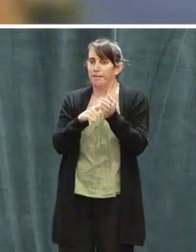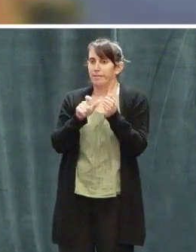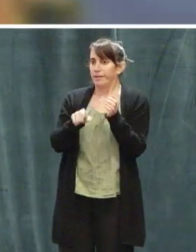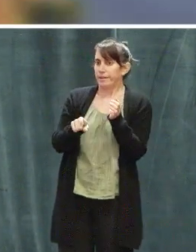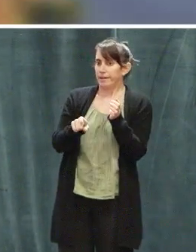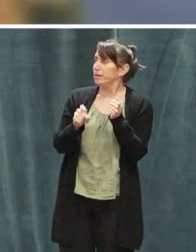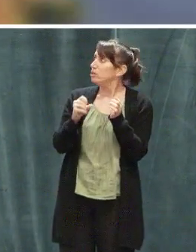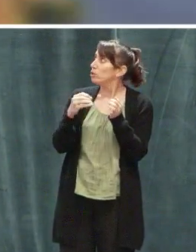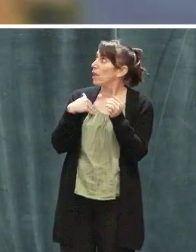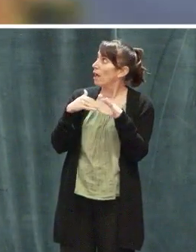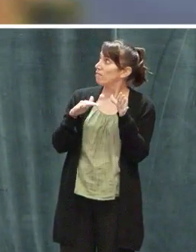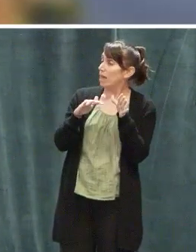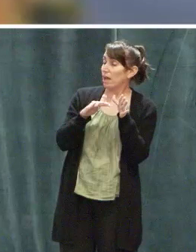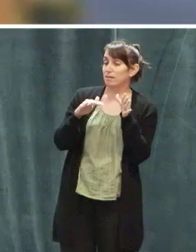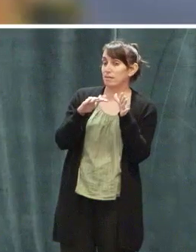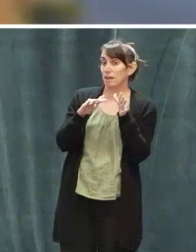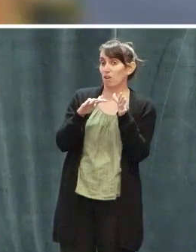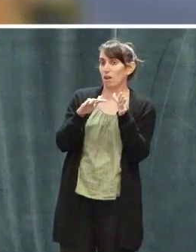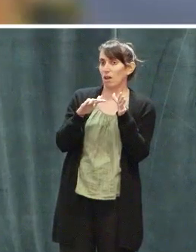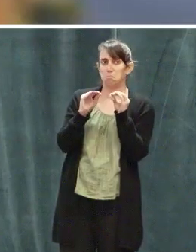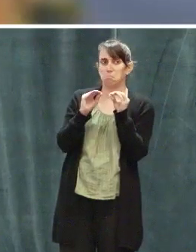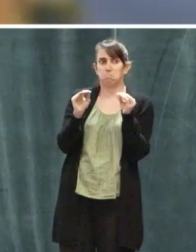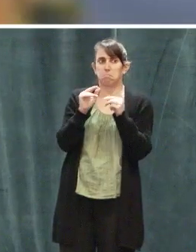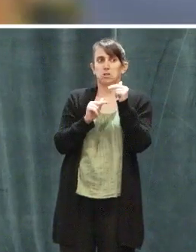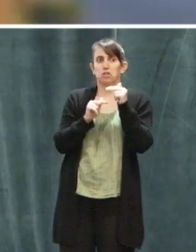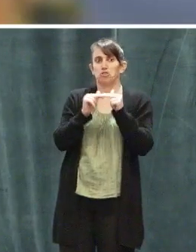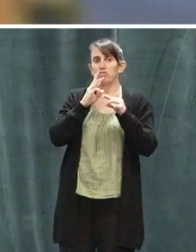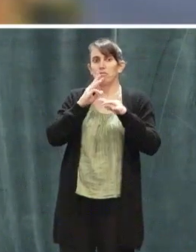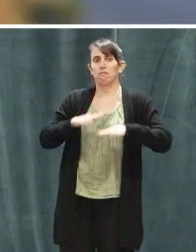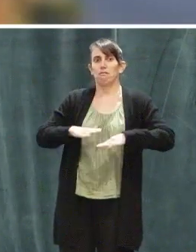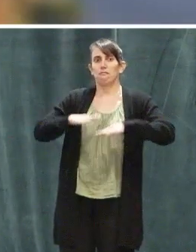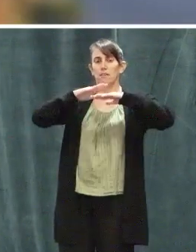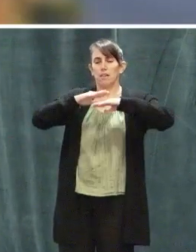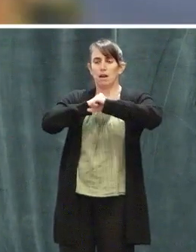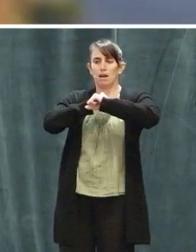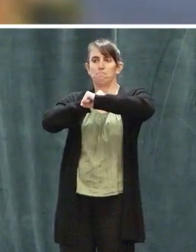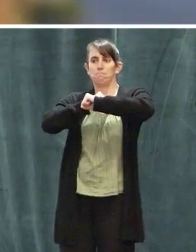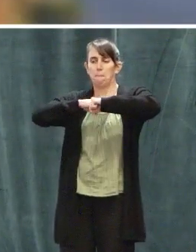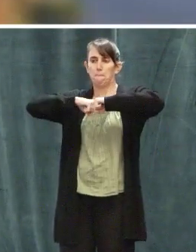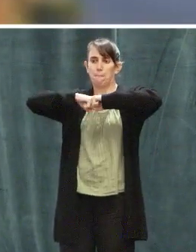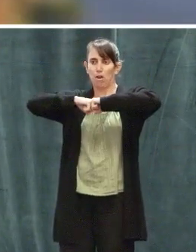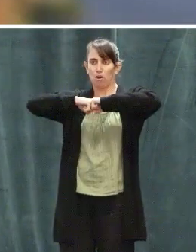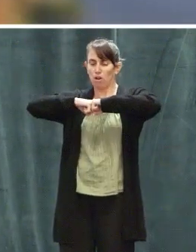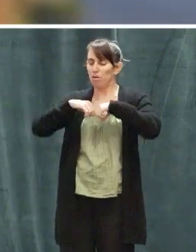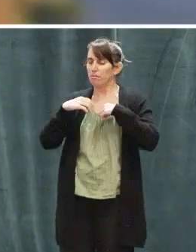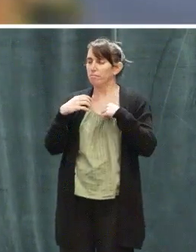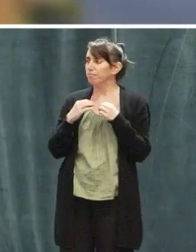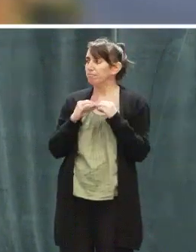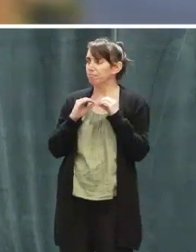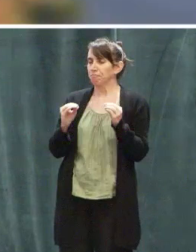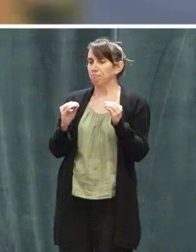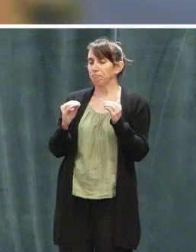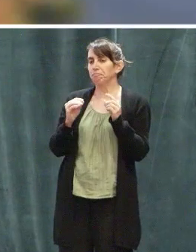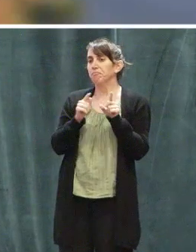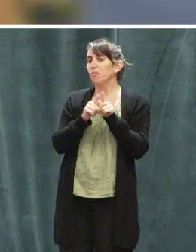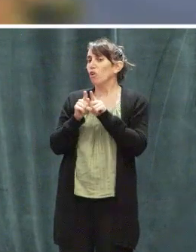little area here where we don't have a constructed flood barrier. I will also point out that as we